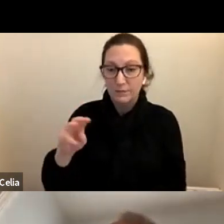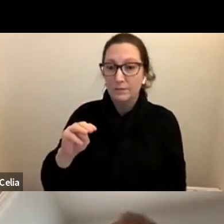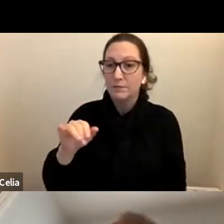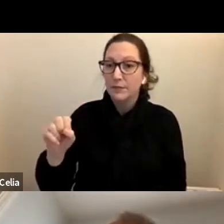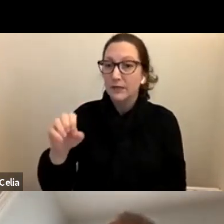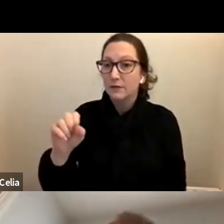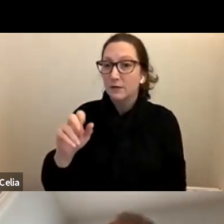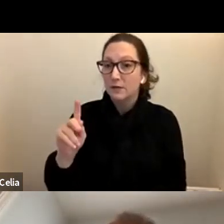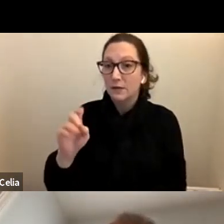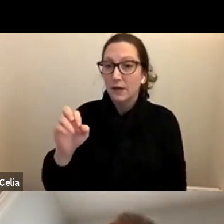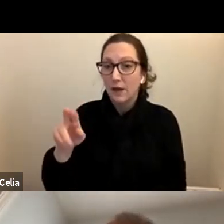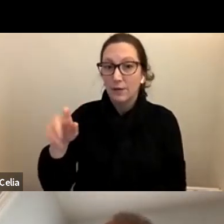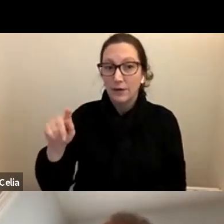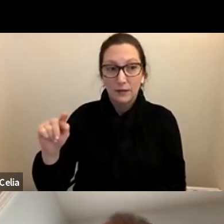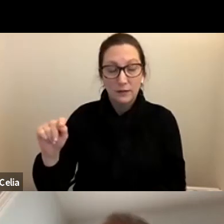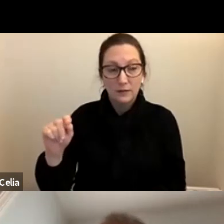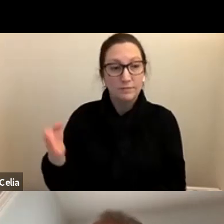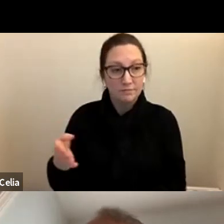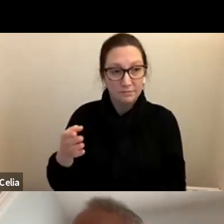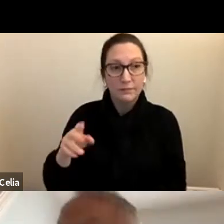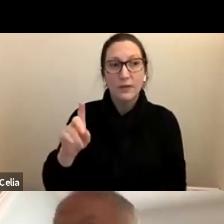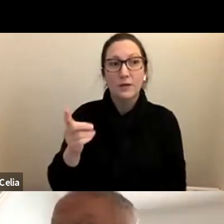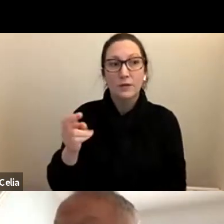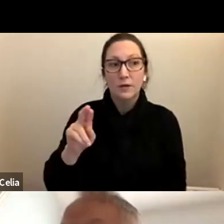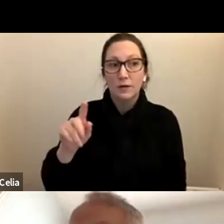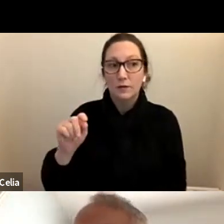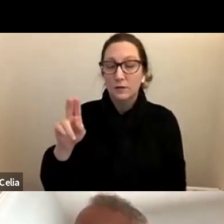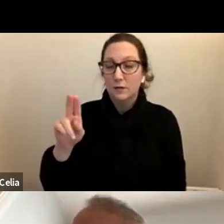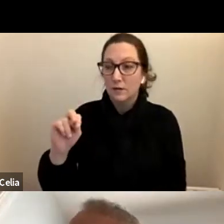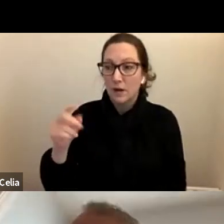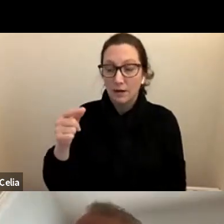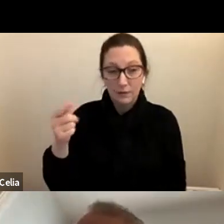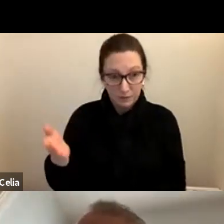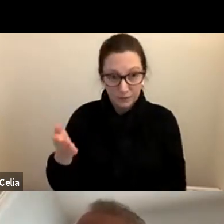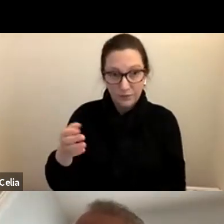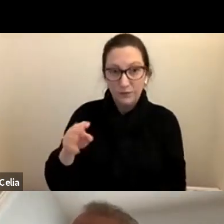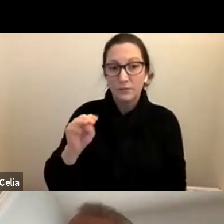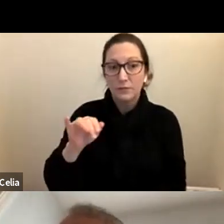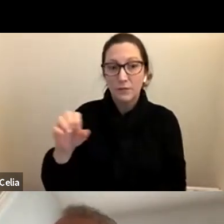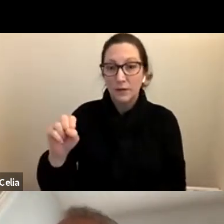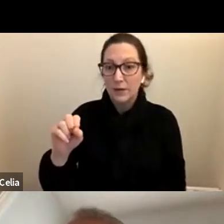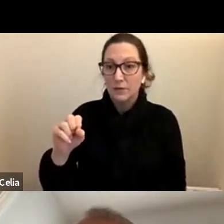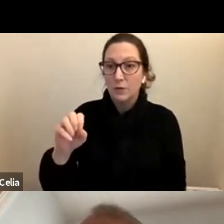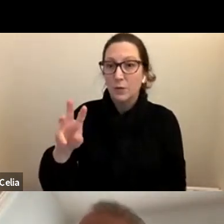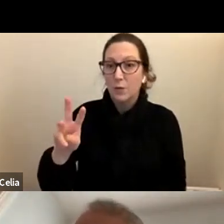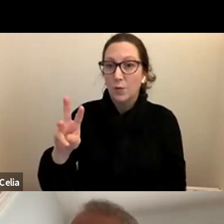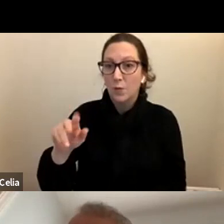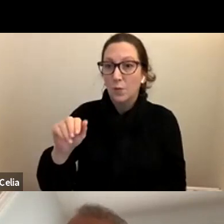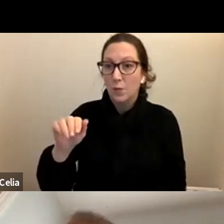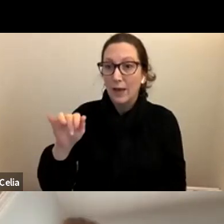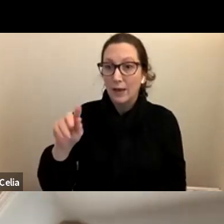Aye. Dr. Tang? Aye. Ms. Waite? Aye. Ms.